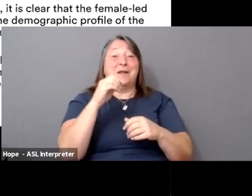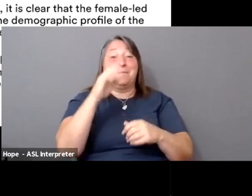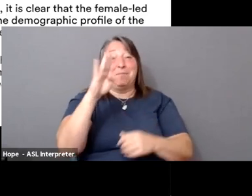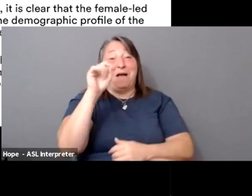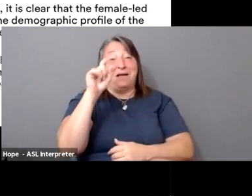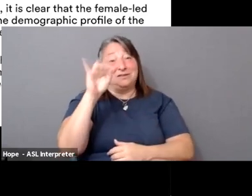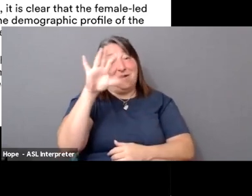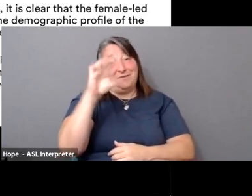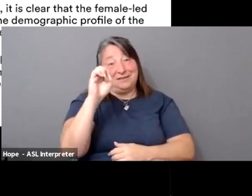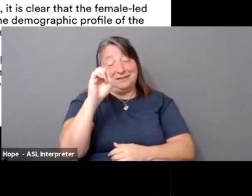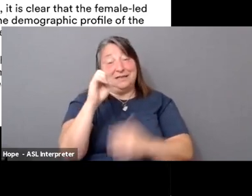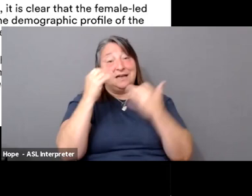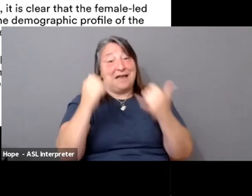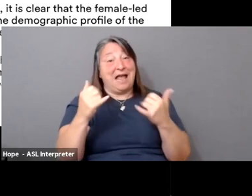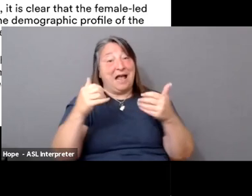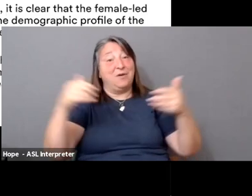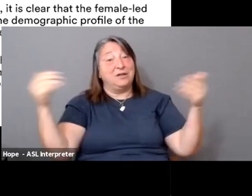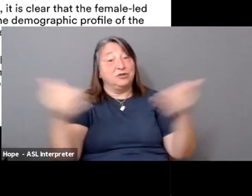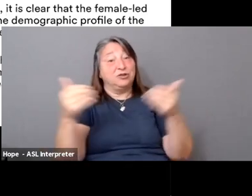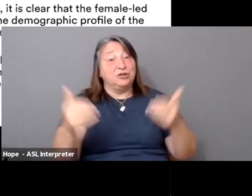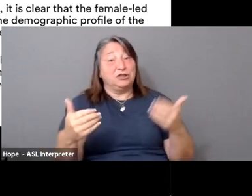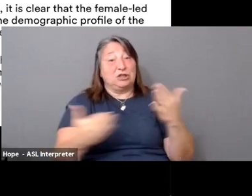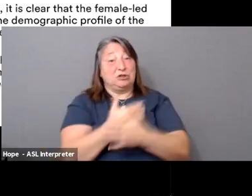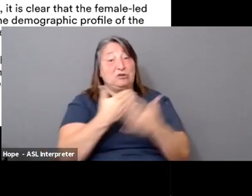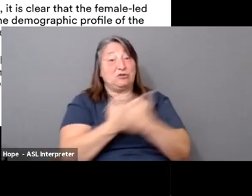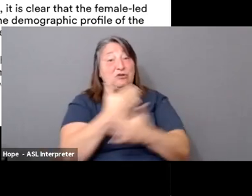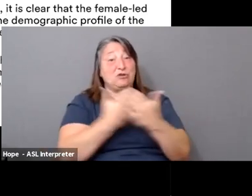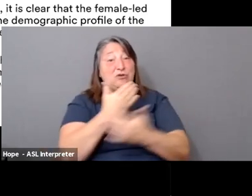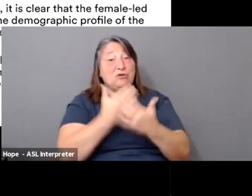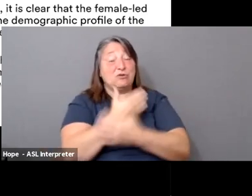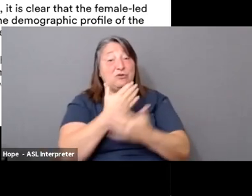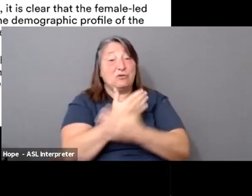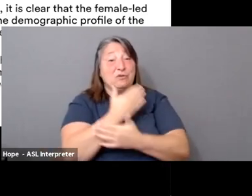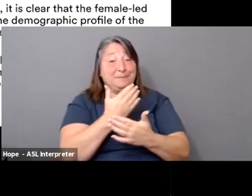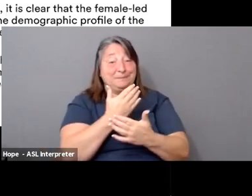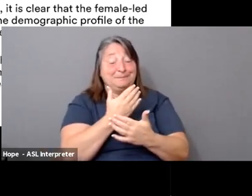new incremental Black audience to the Marvel universe.